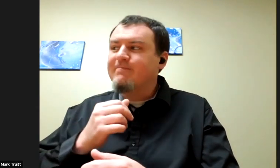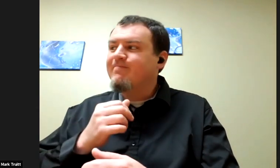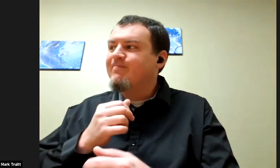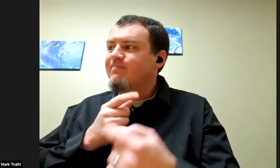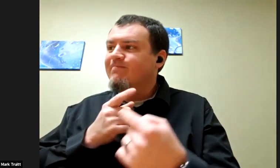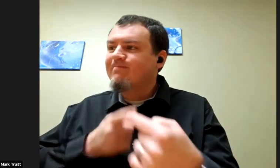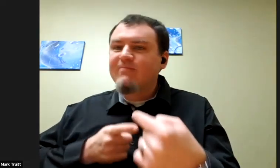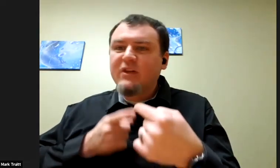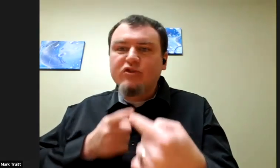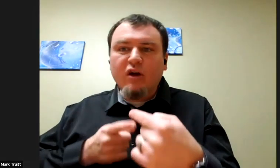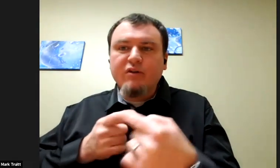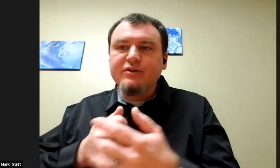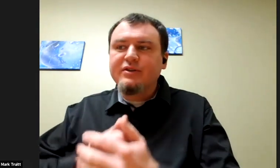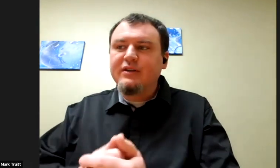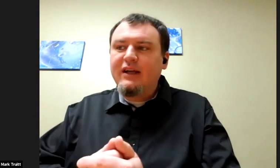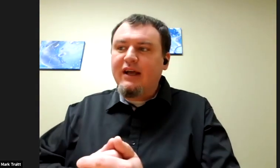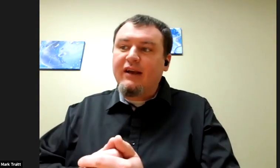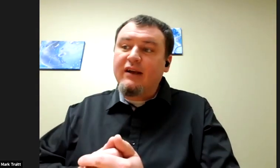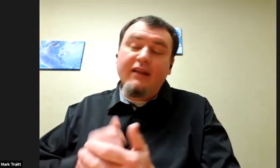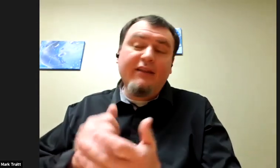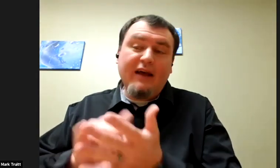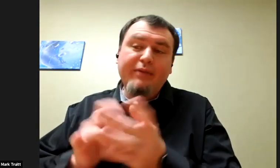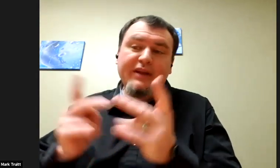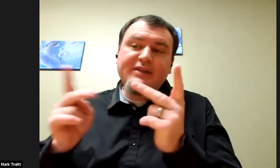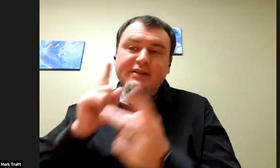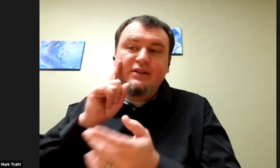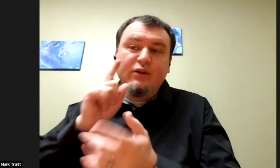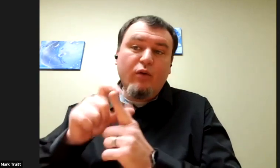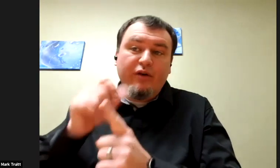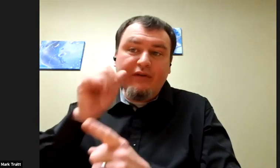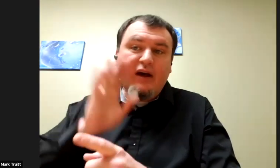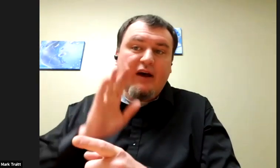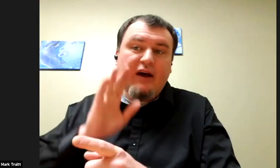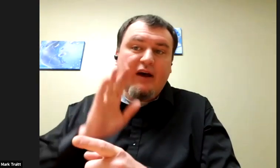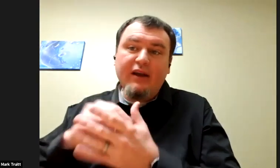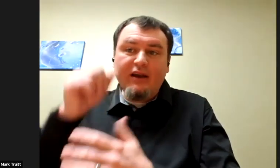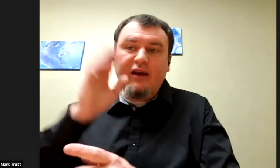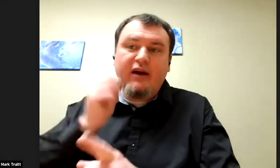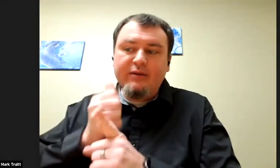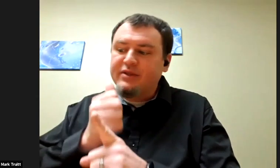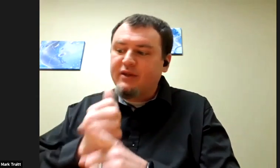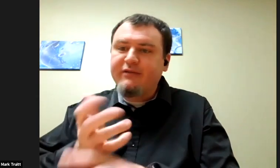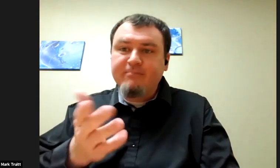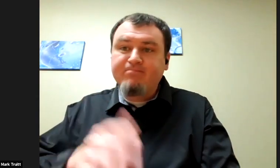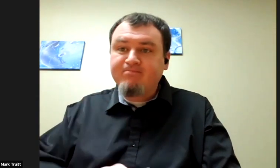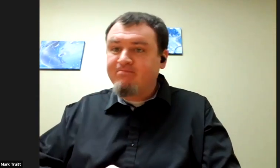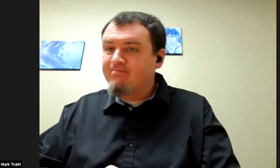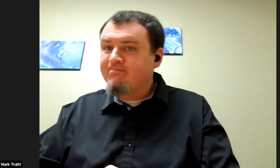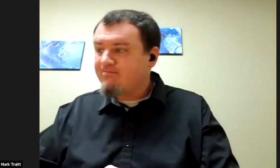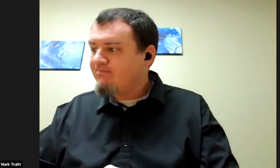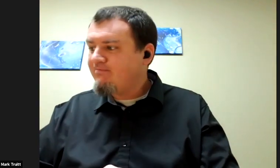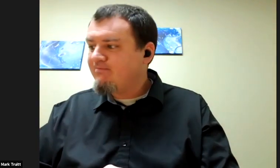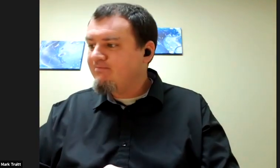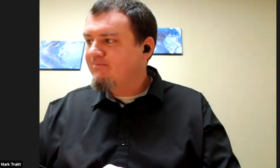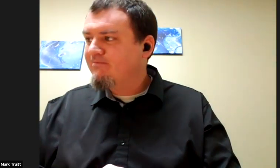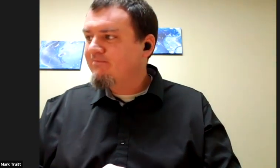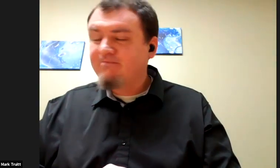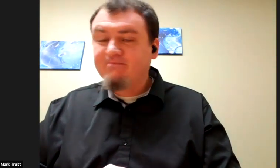experience struggles. And that place is the Word of God and in God Himself.